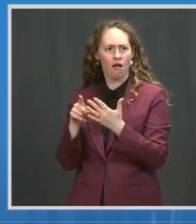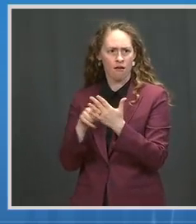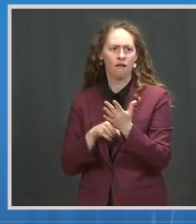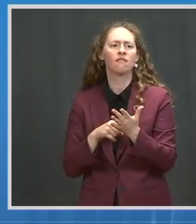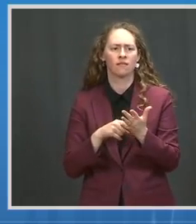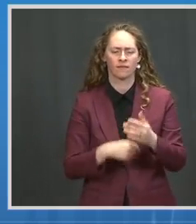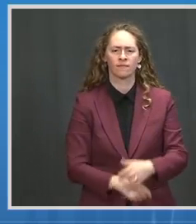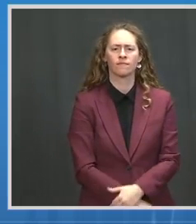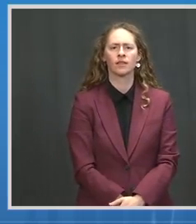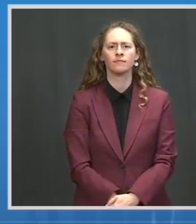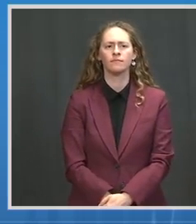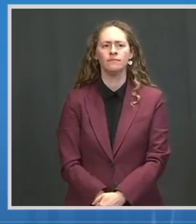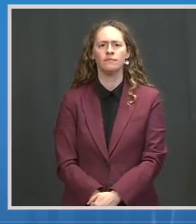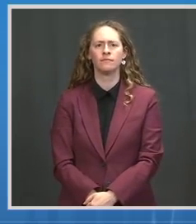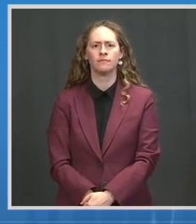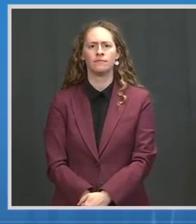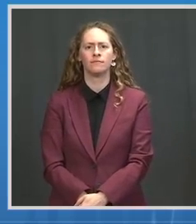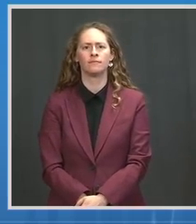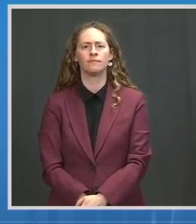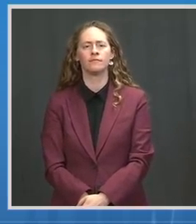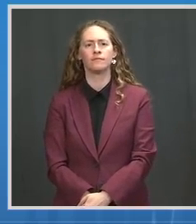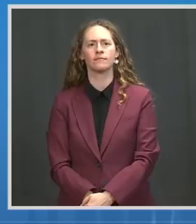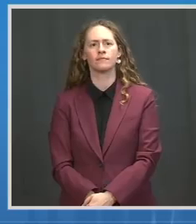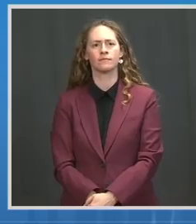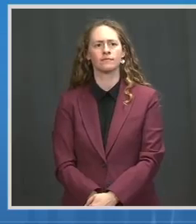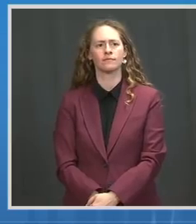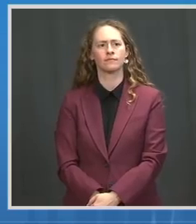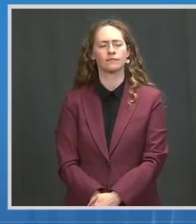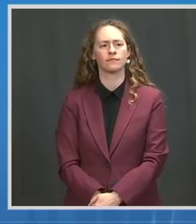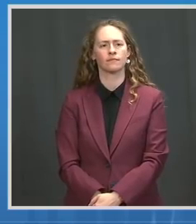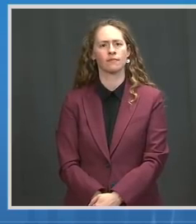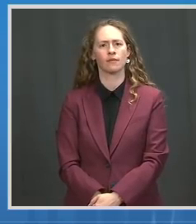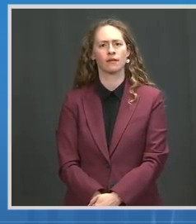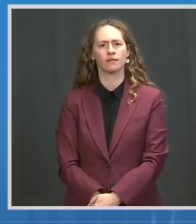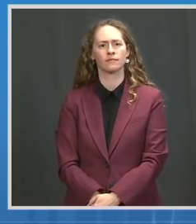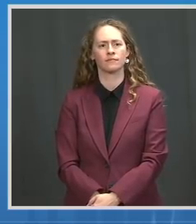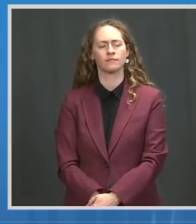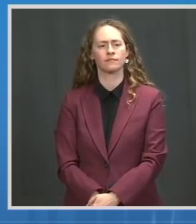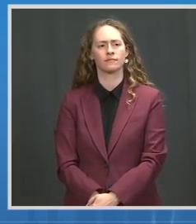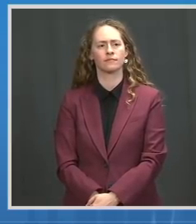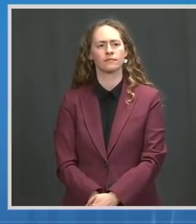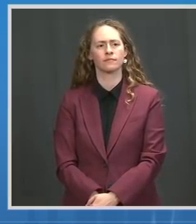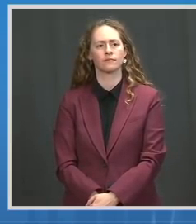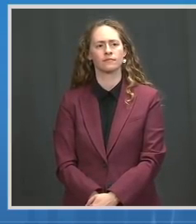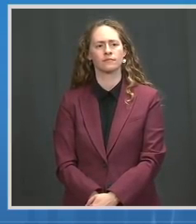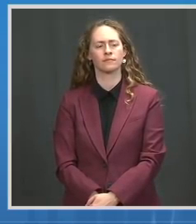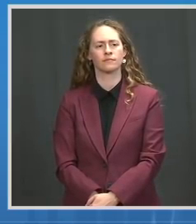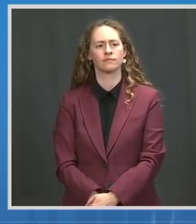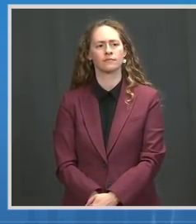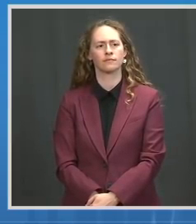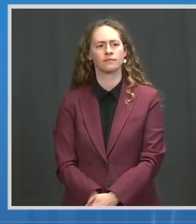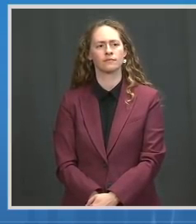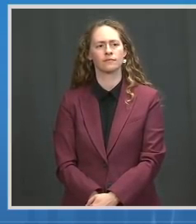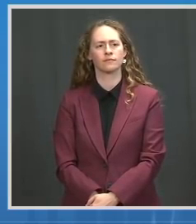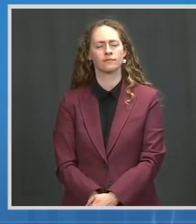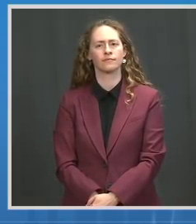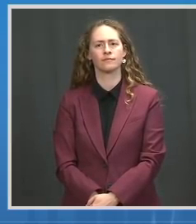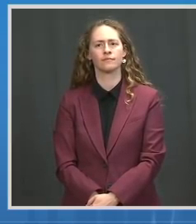on-site vaccination, just to mention, Andy, as you said yesterday, I had the privilege of being